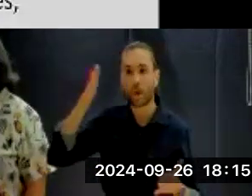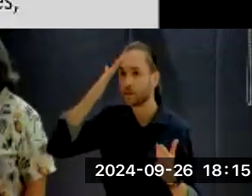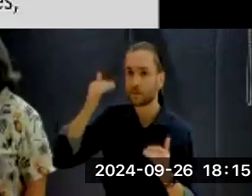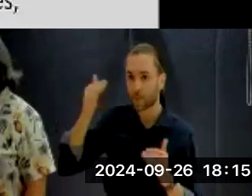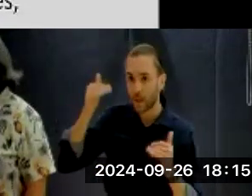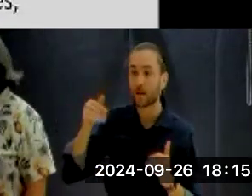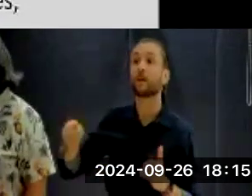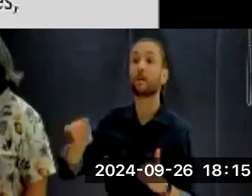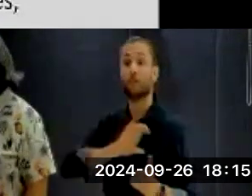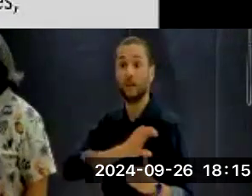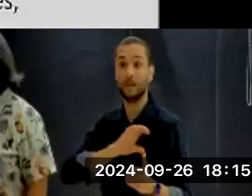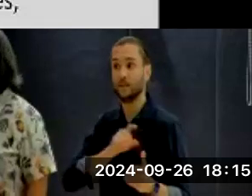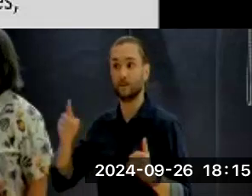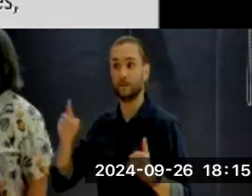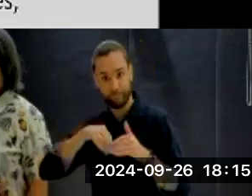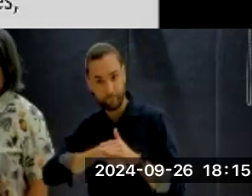expect of that interaction?